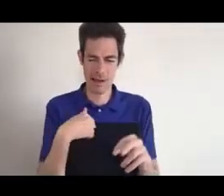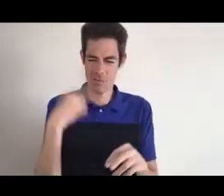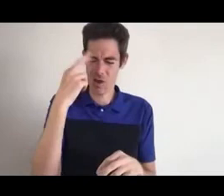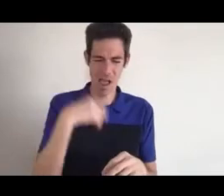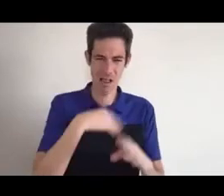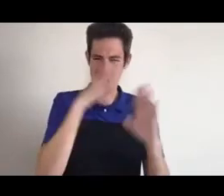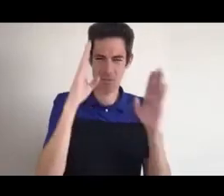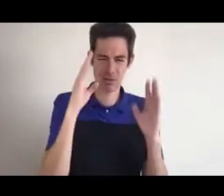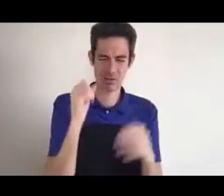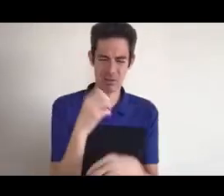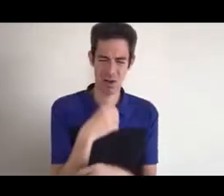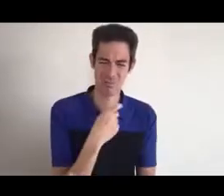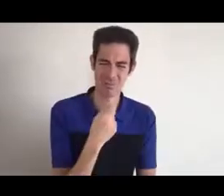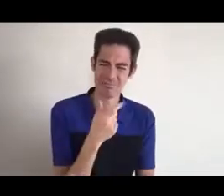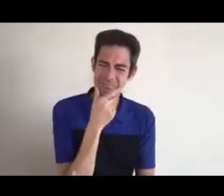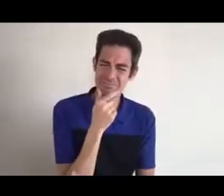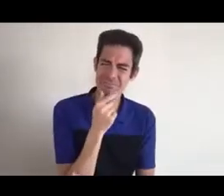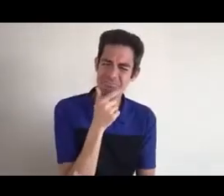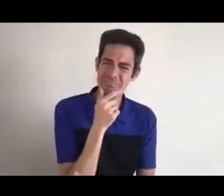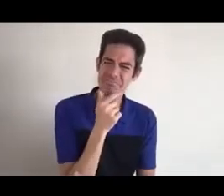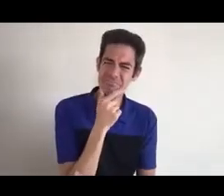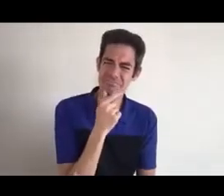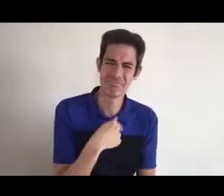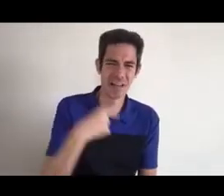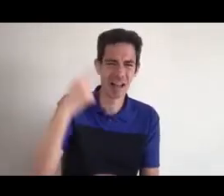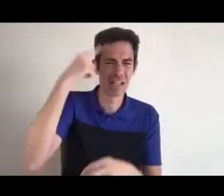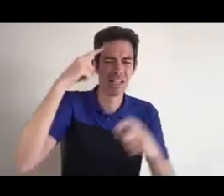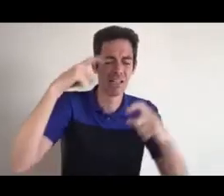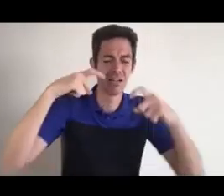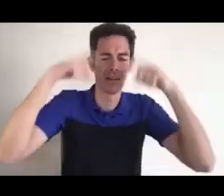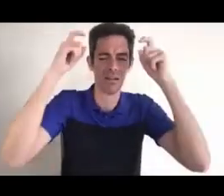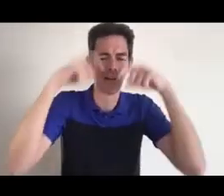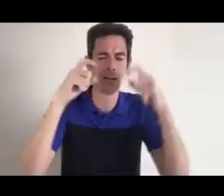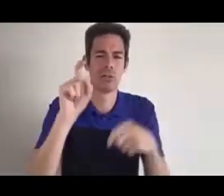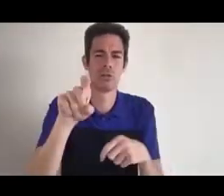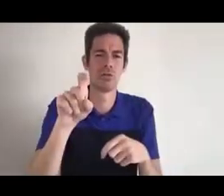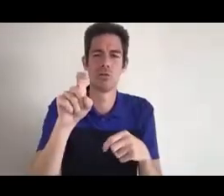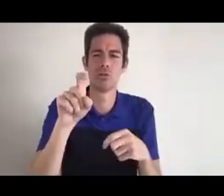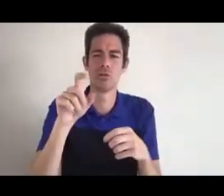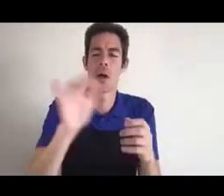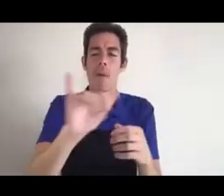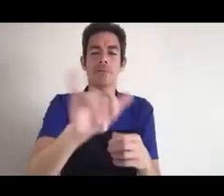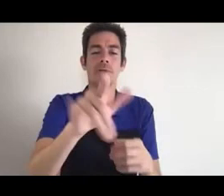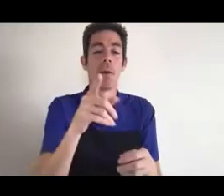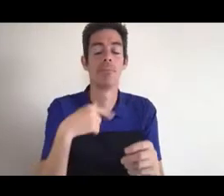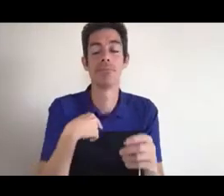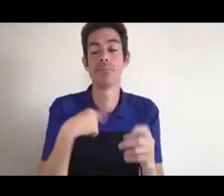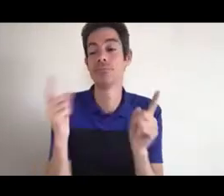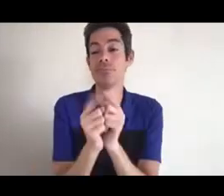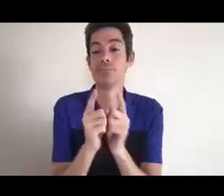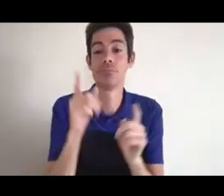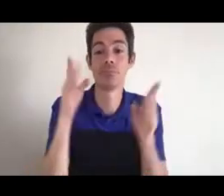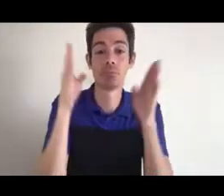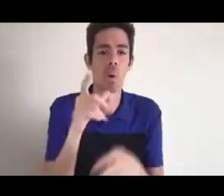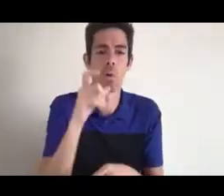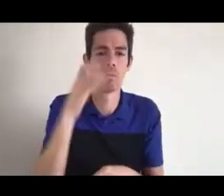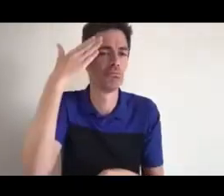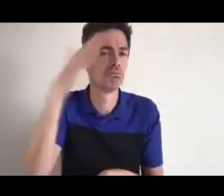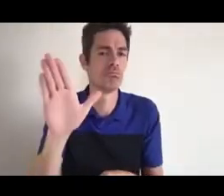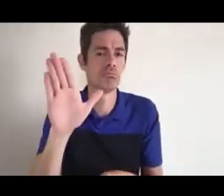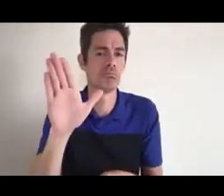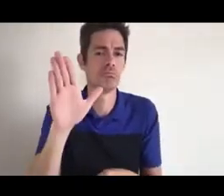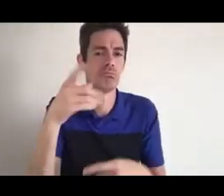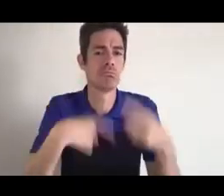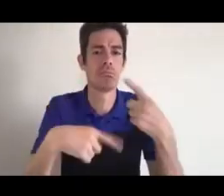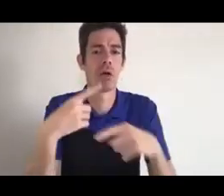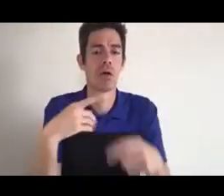it's difficult for me to pay attention to when I'm raising and furrowing my eyebrows. So it's almost like, when